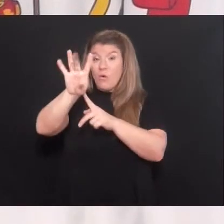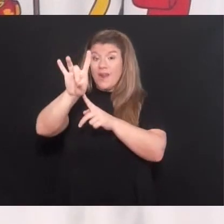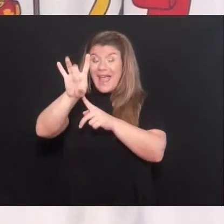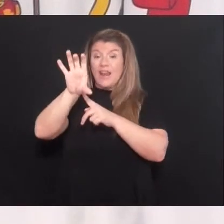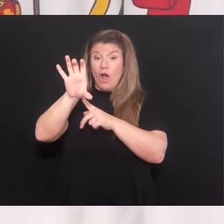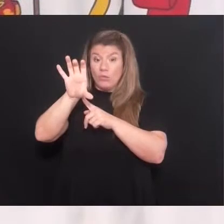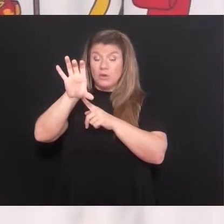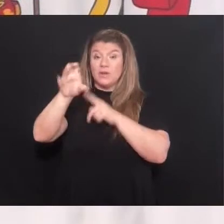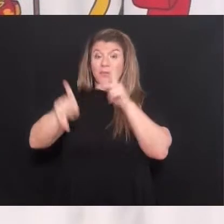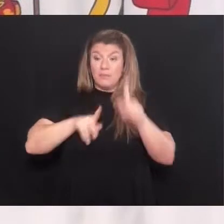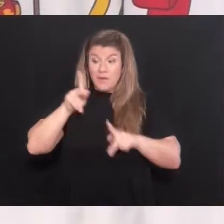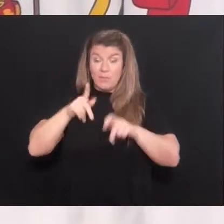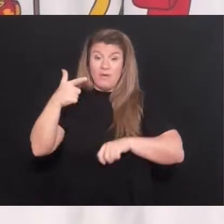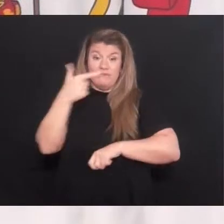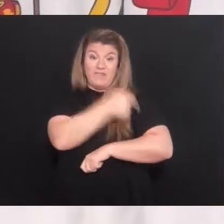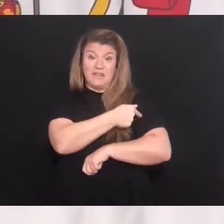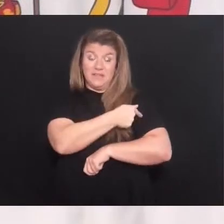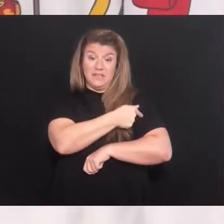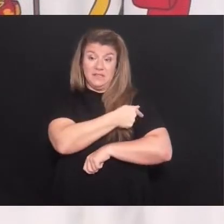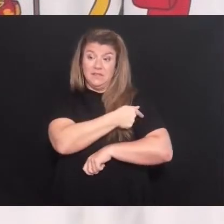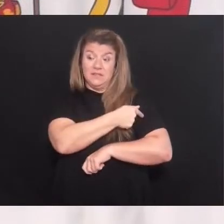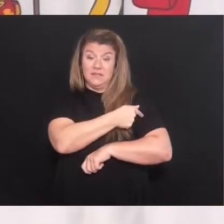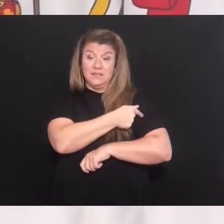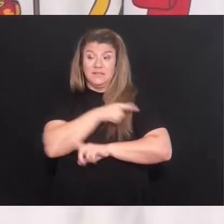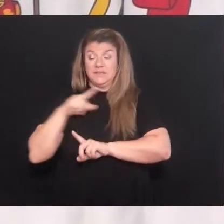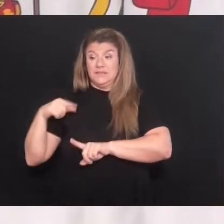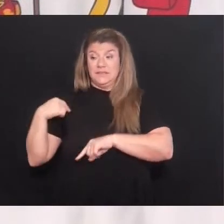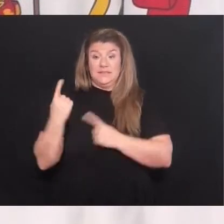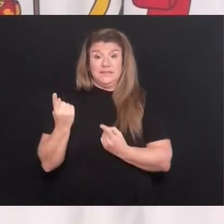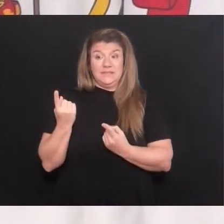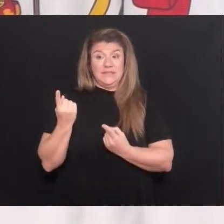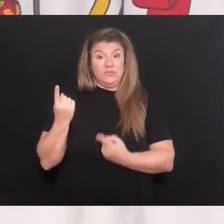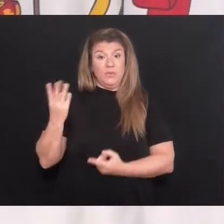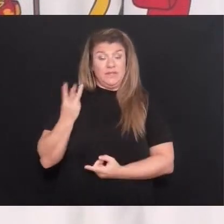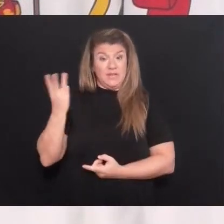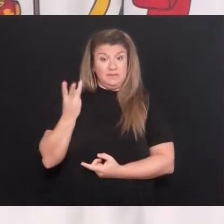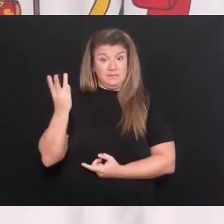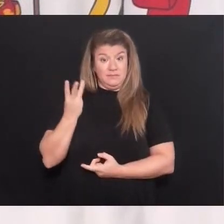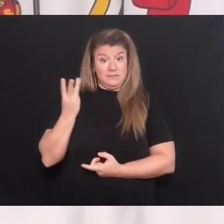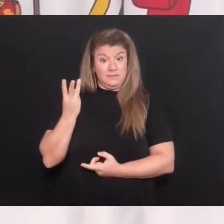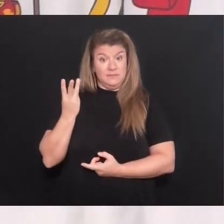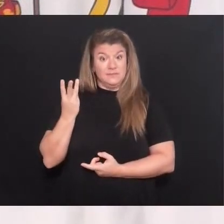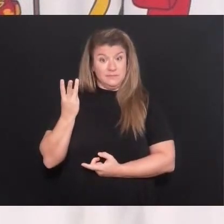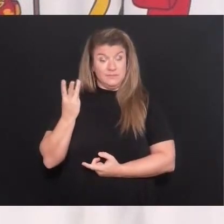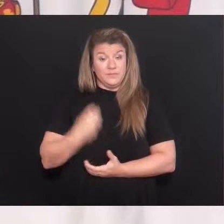4,800 people that have been vaccinated since our last briefing on last Wednesday.